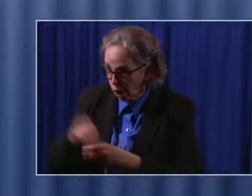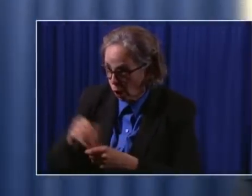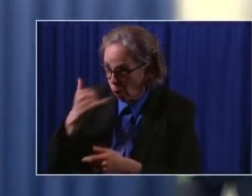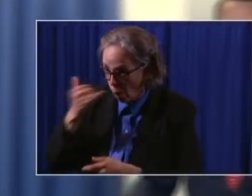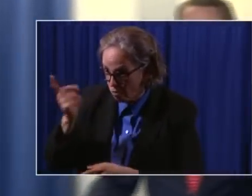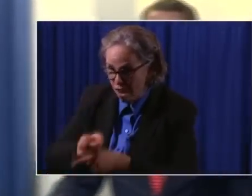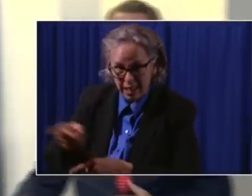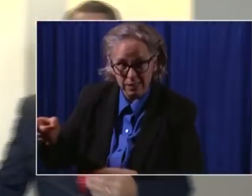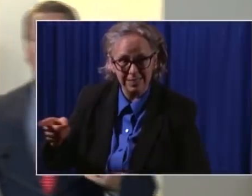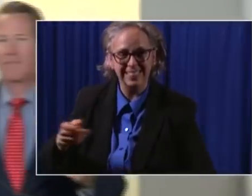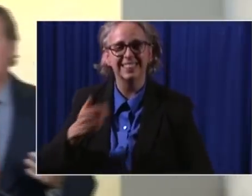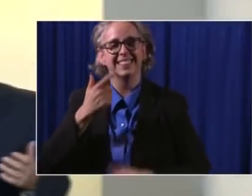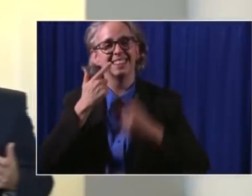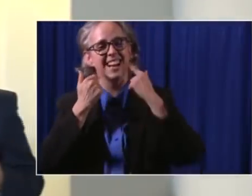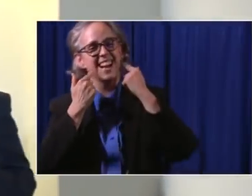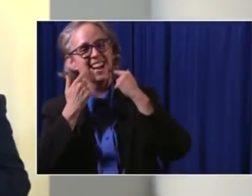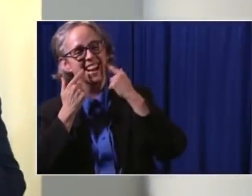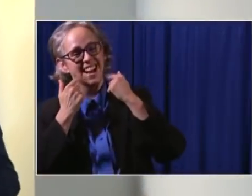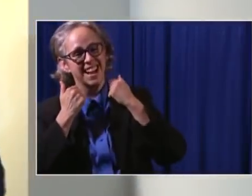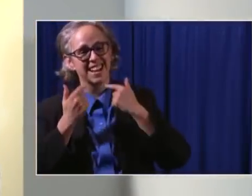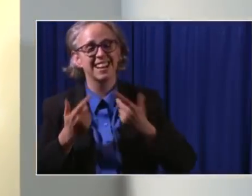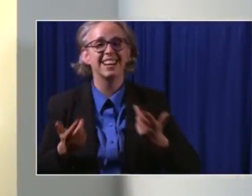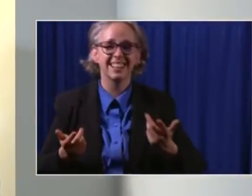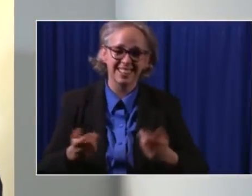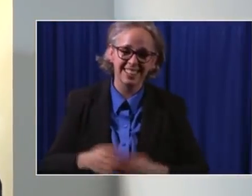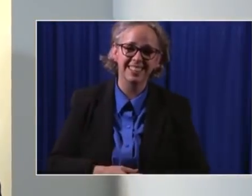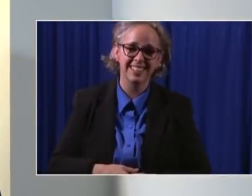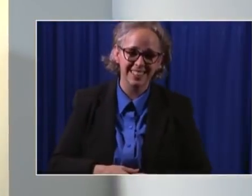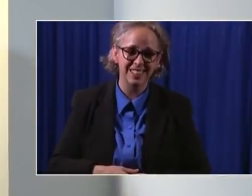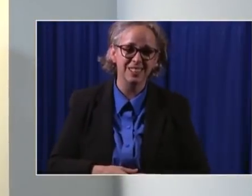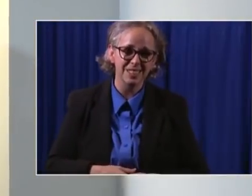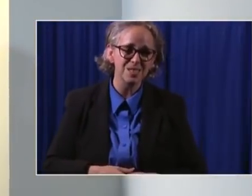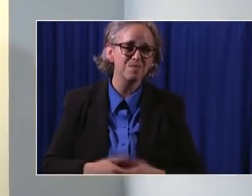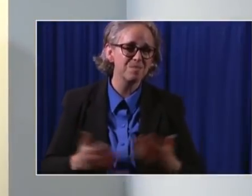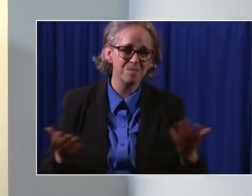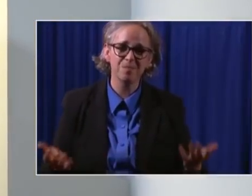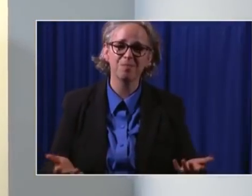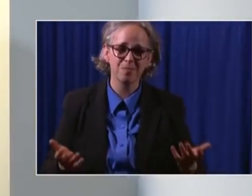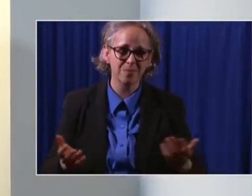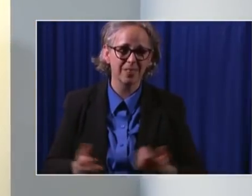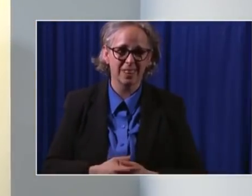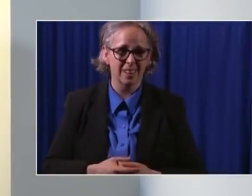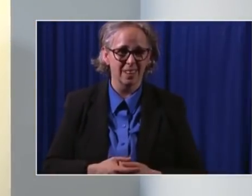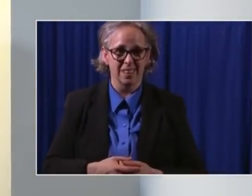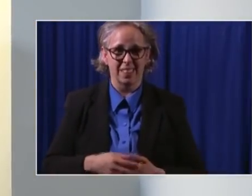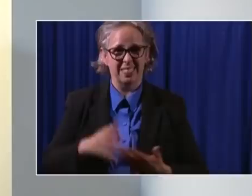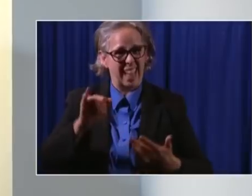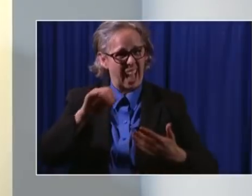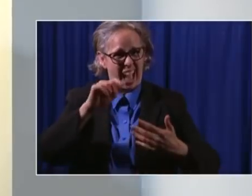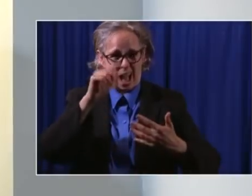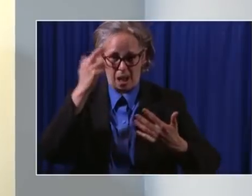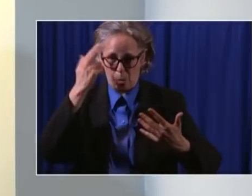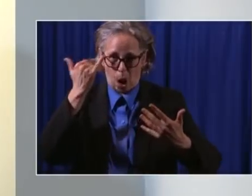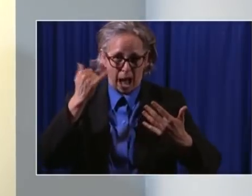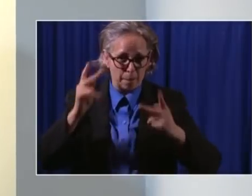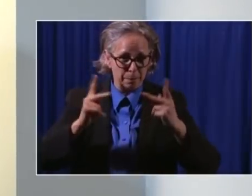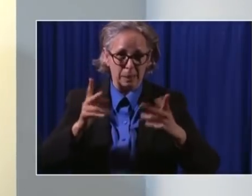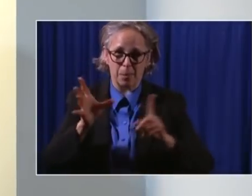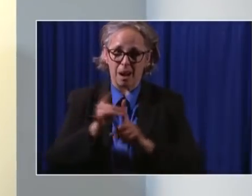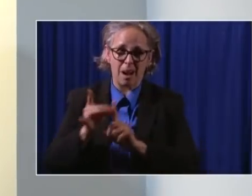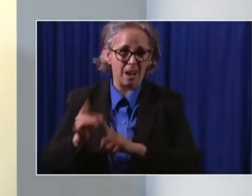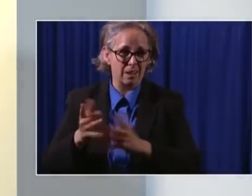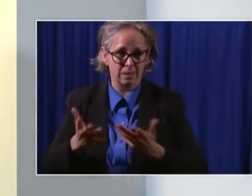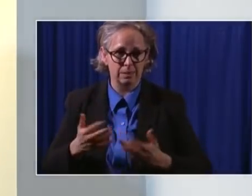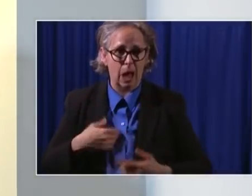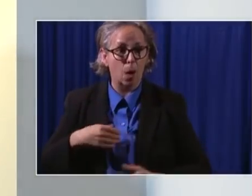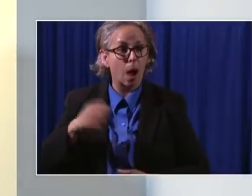was. Look, it's. As you listen to that list, and I heard, I was listening to the same call the governor was. What people